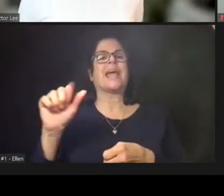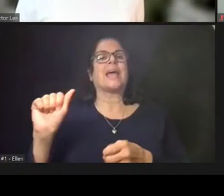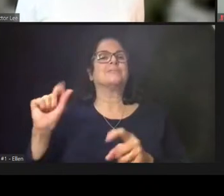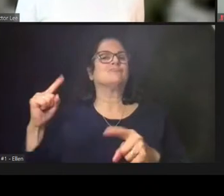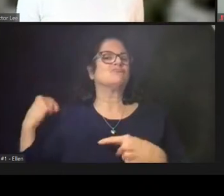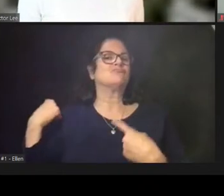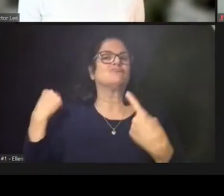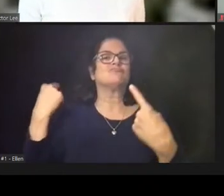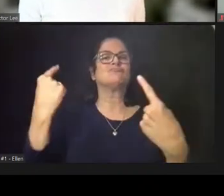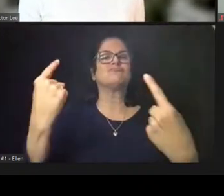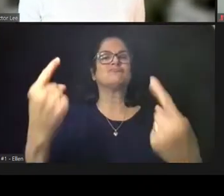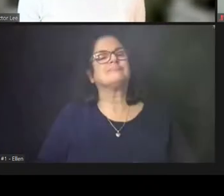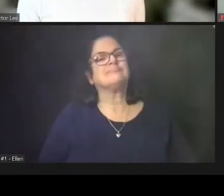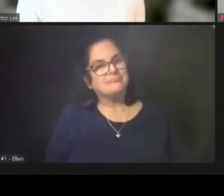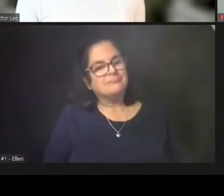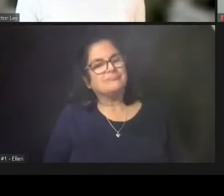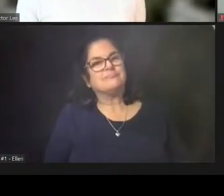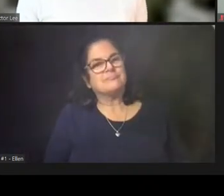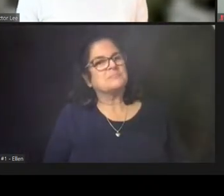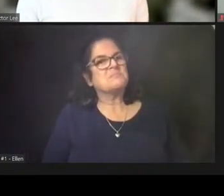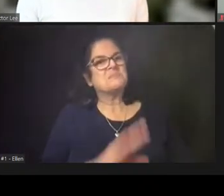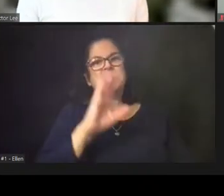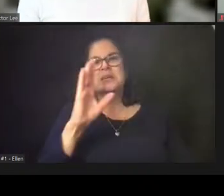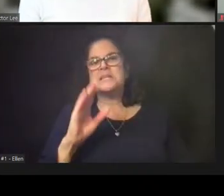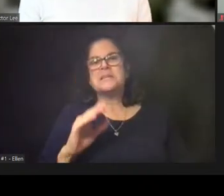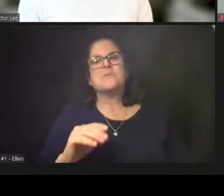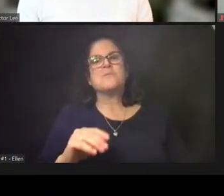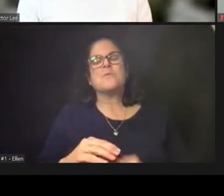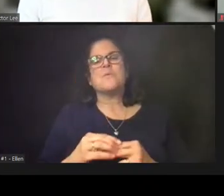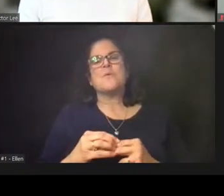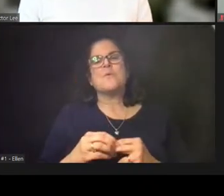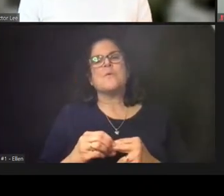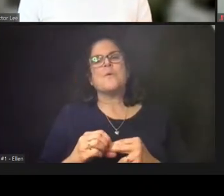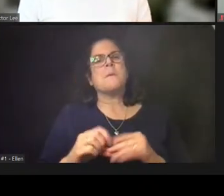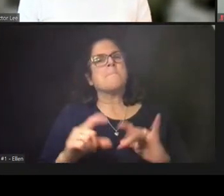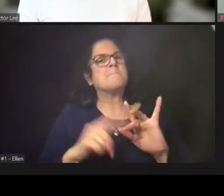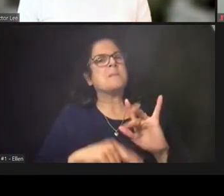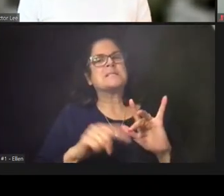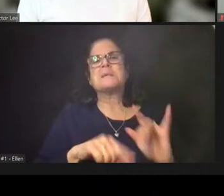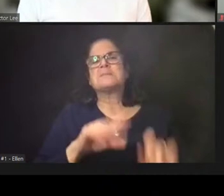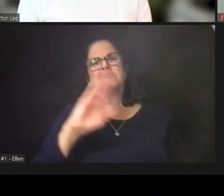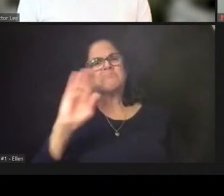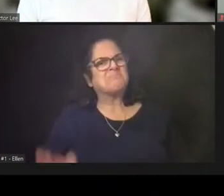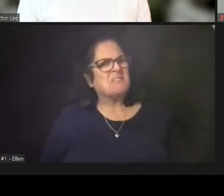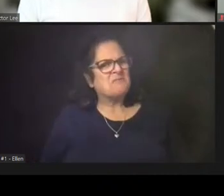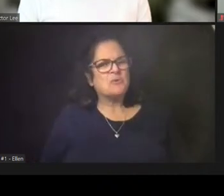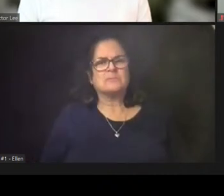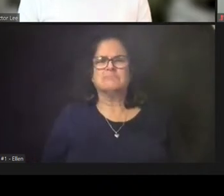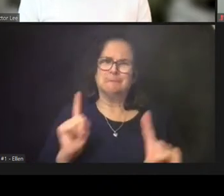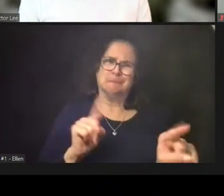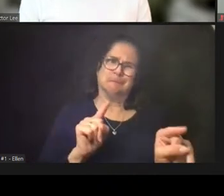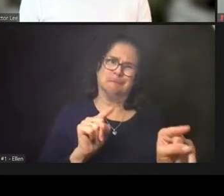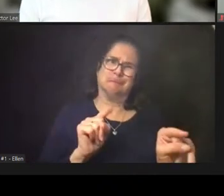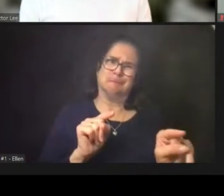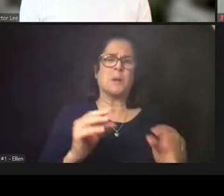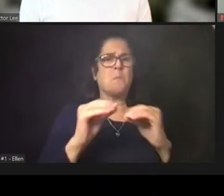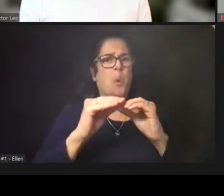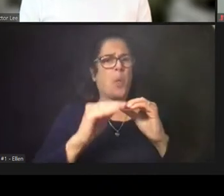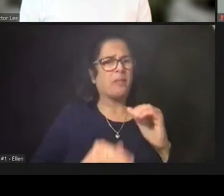a board meeting or a budget hearing, and has attended more than 300 of them during his tenure.